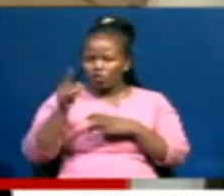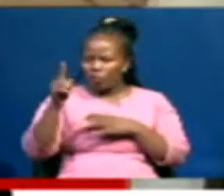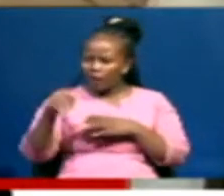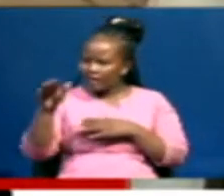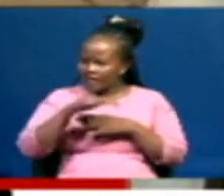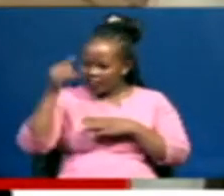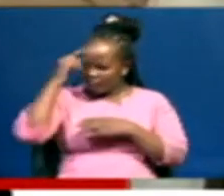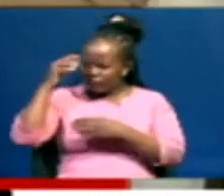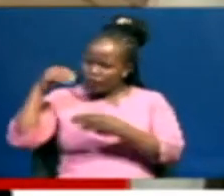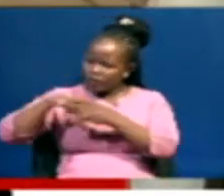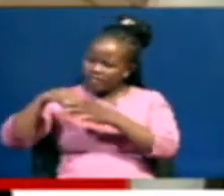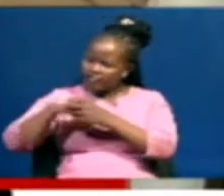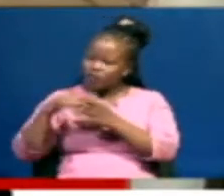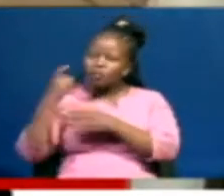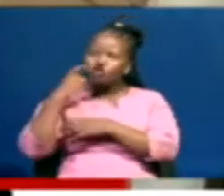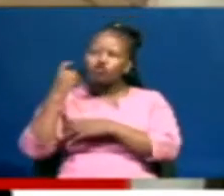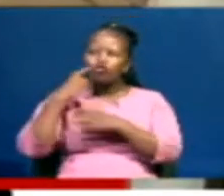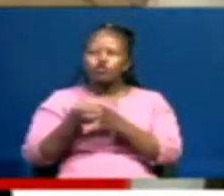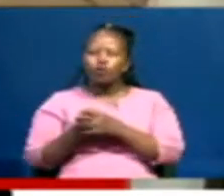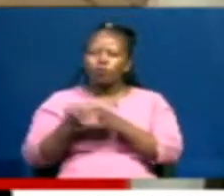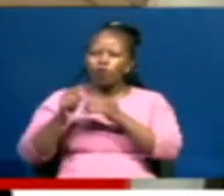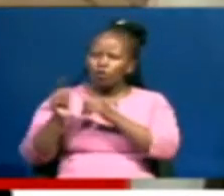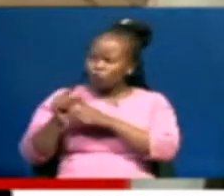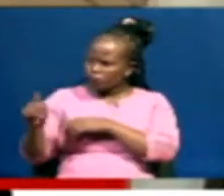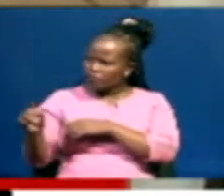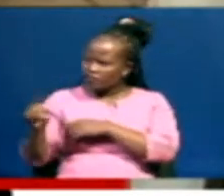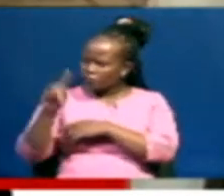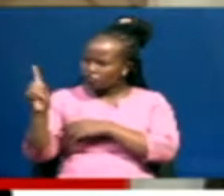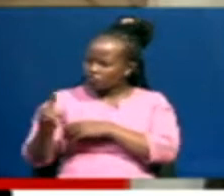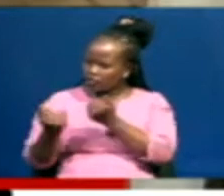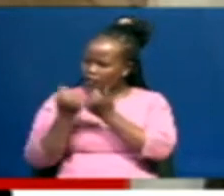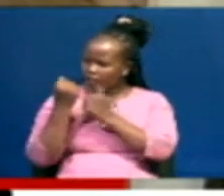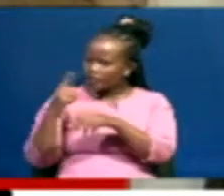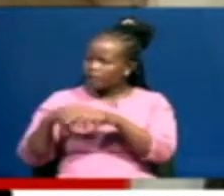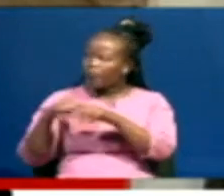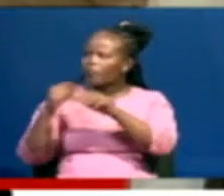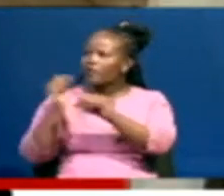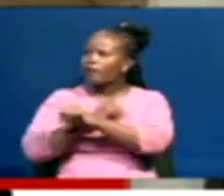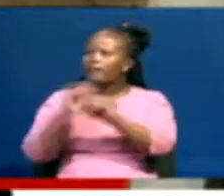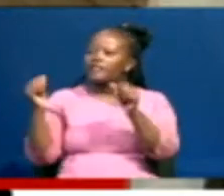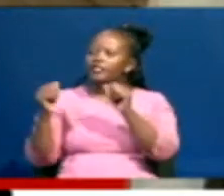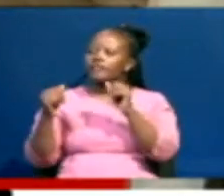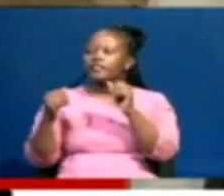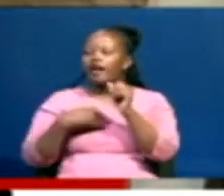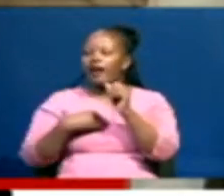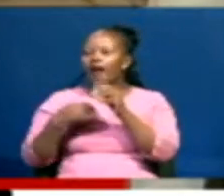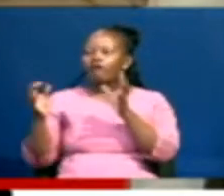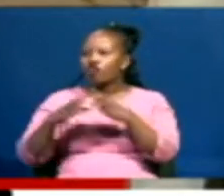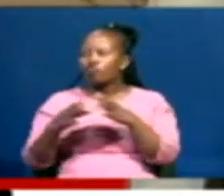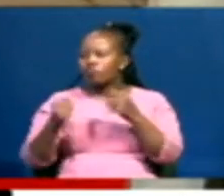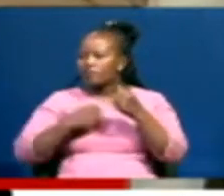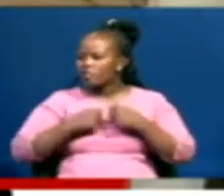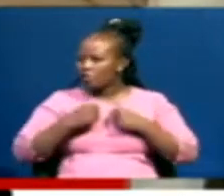the beauty of it is that this question is coming at a time when the president is leading a delegation to Rwanda, which is